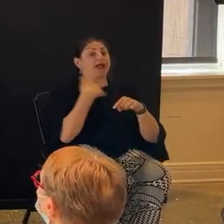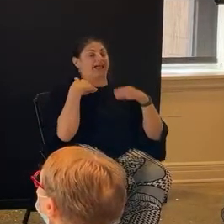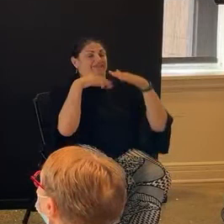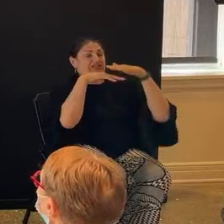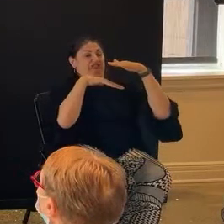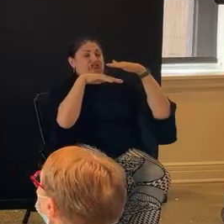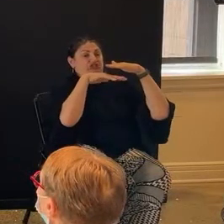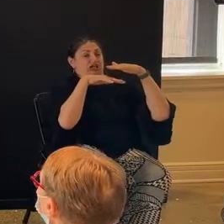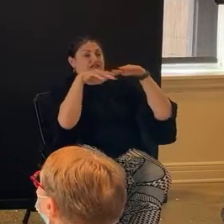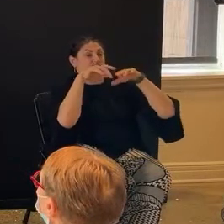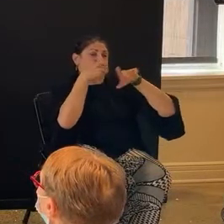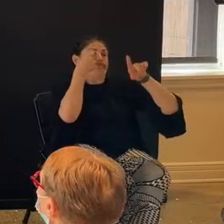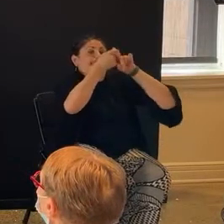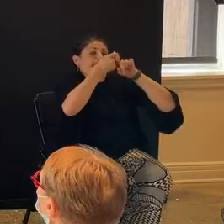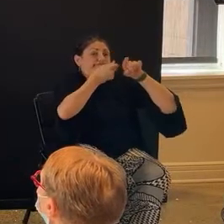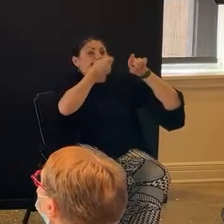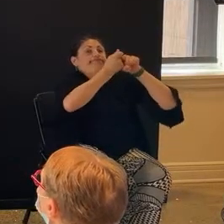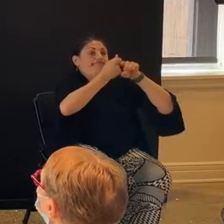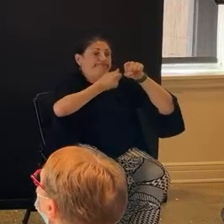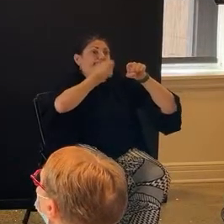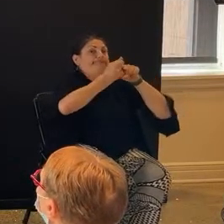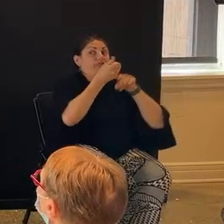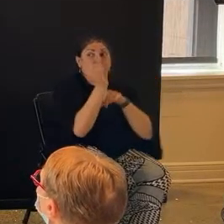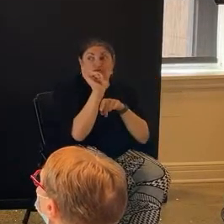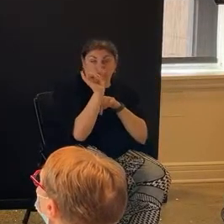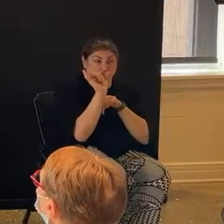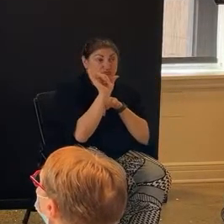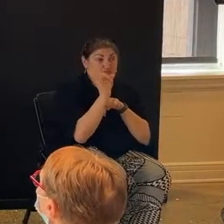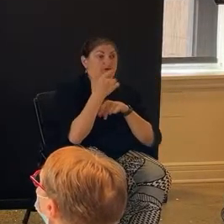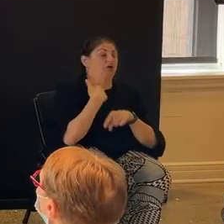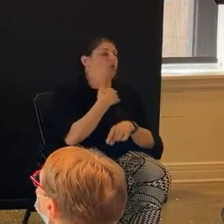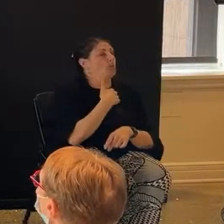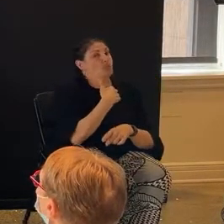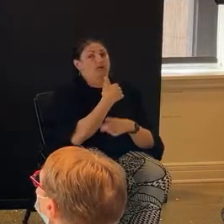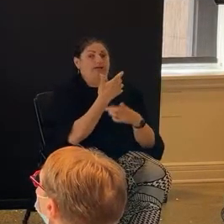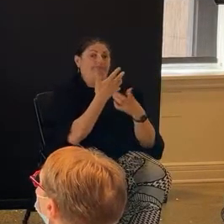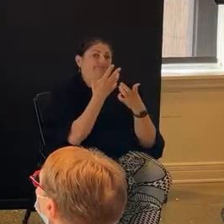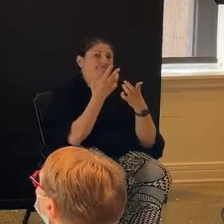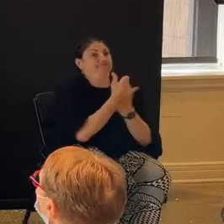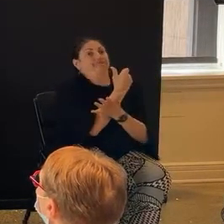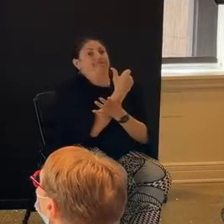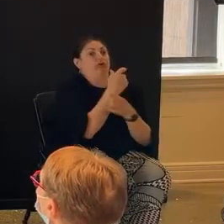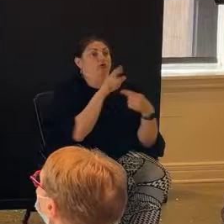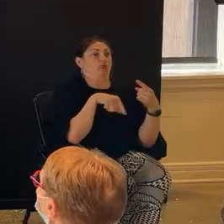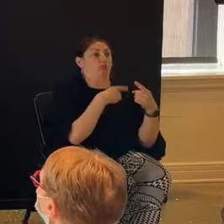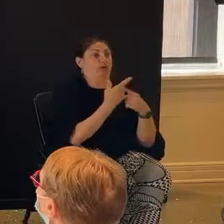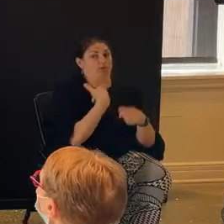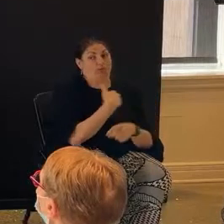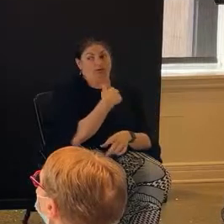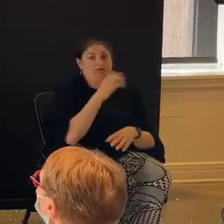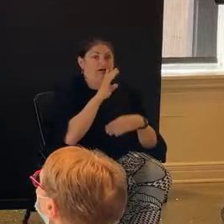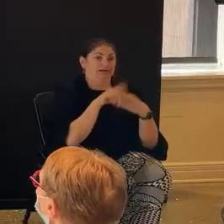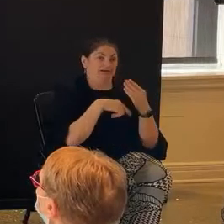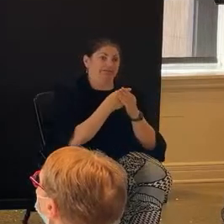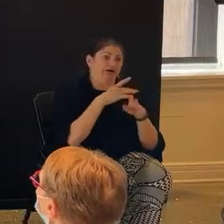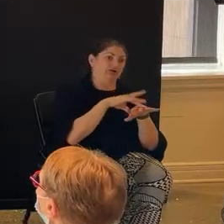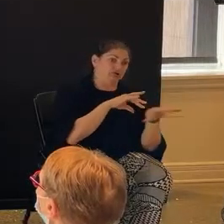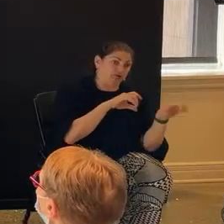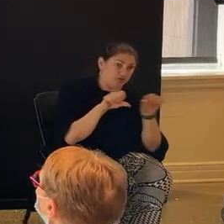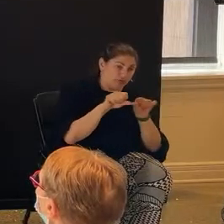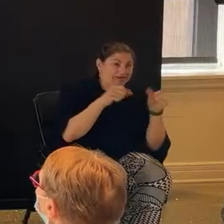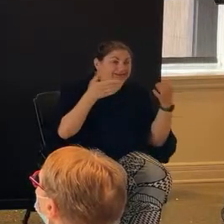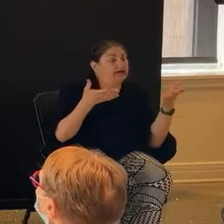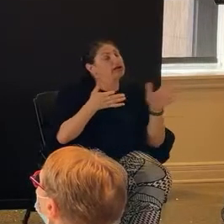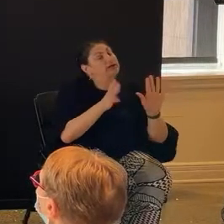well. So we really hit the jackpot here when it comes to earthquakes. And unfortunately, we're not very prepared